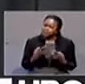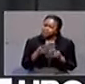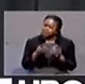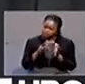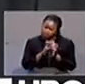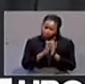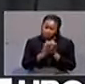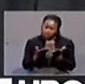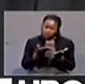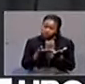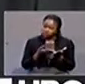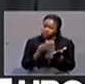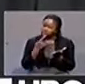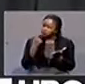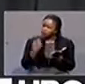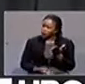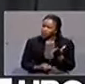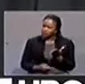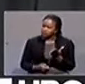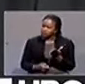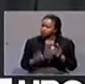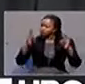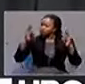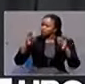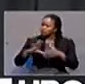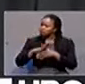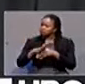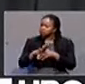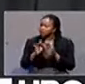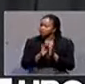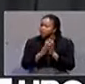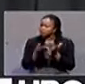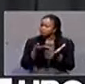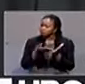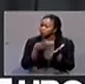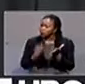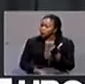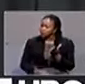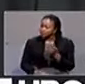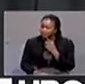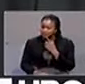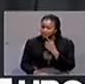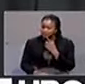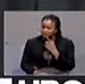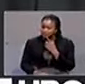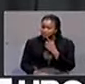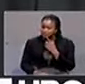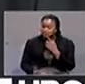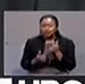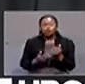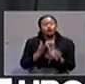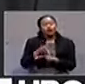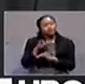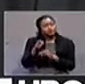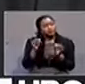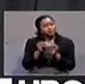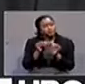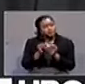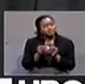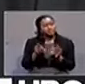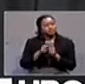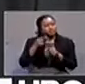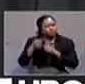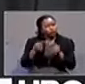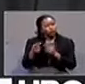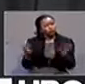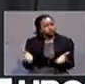Bible say about that issue? And from that meeting, we were able to ignite